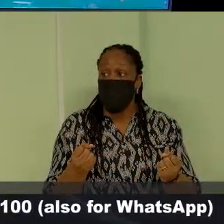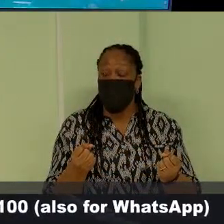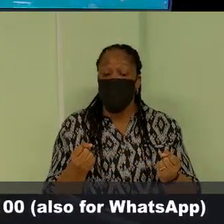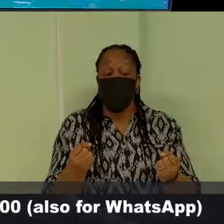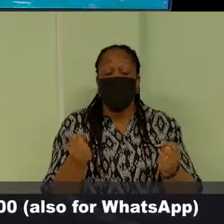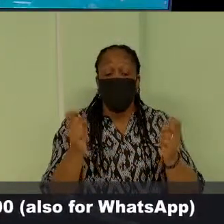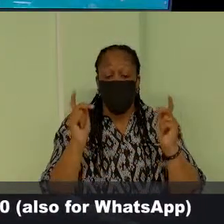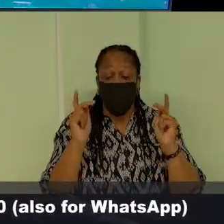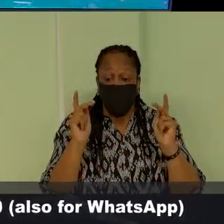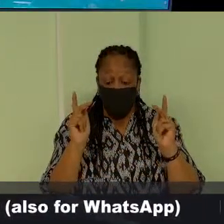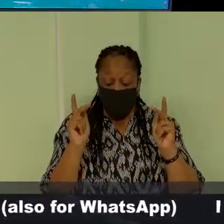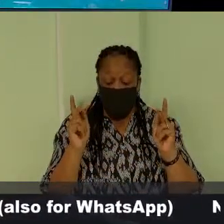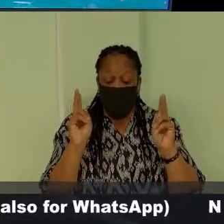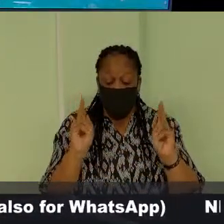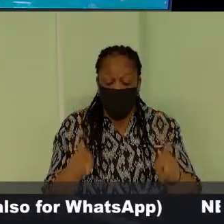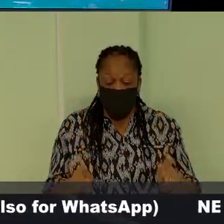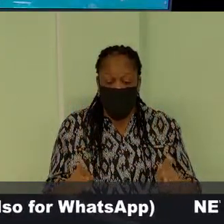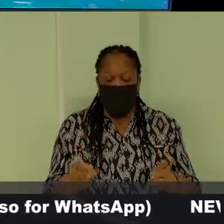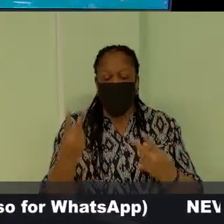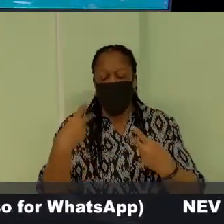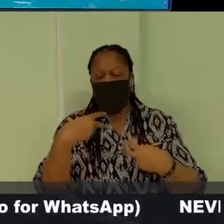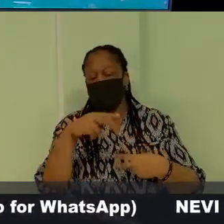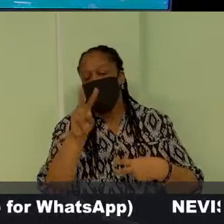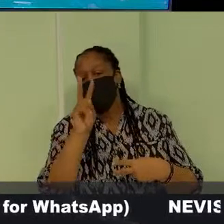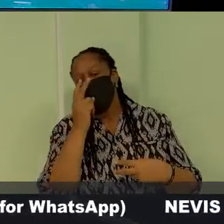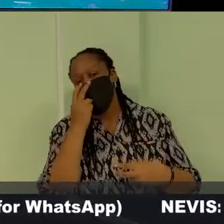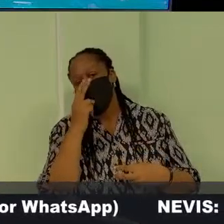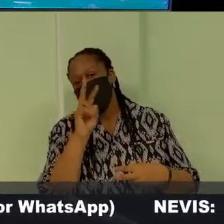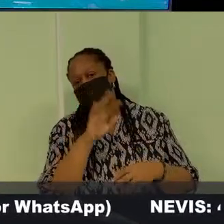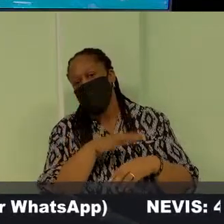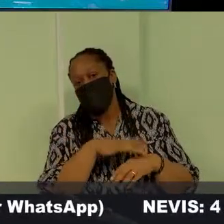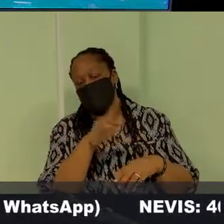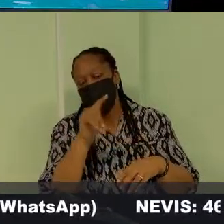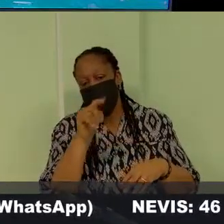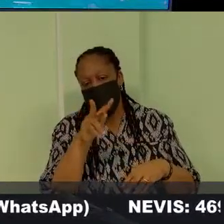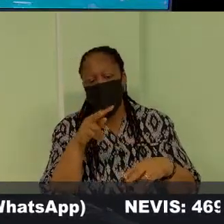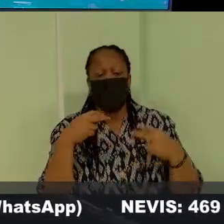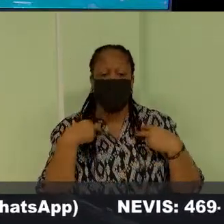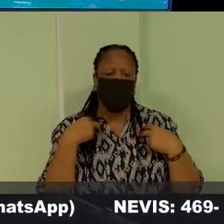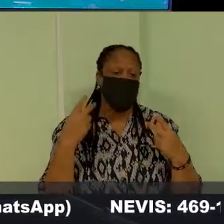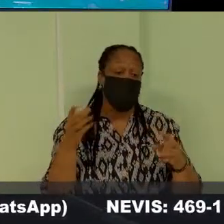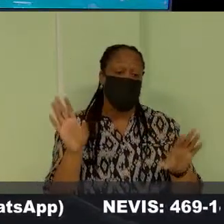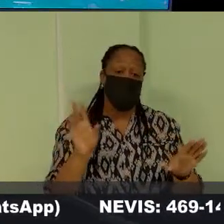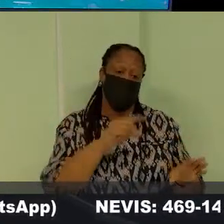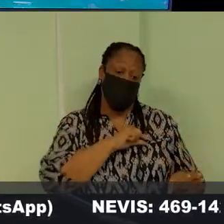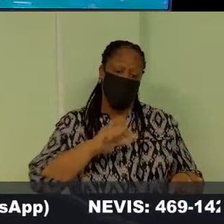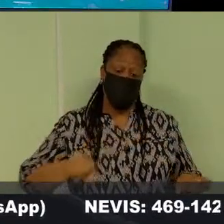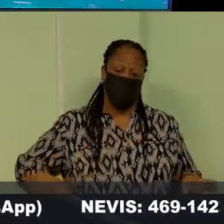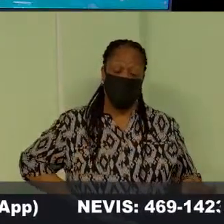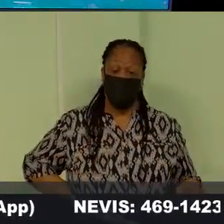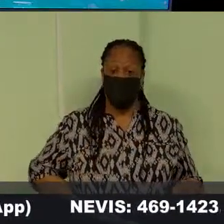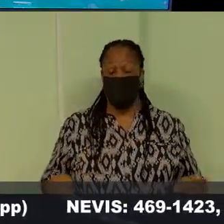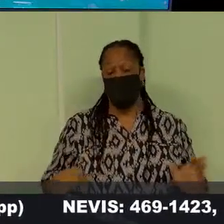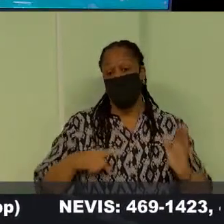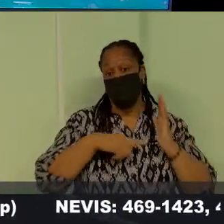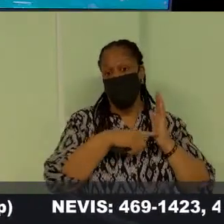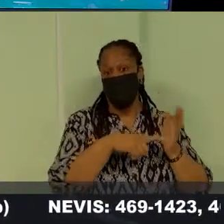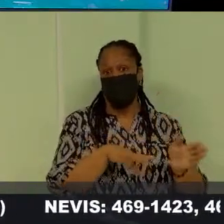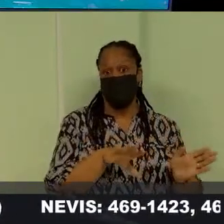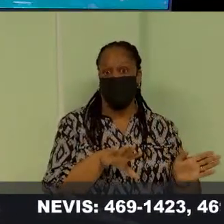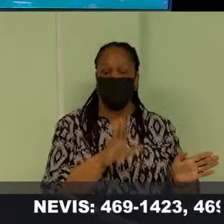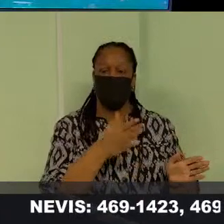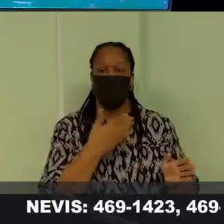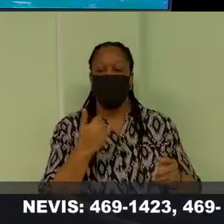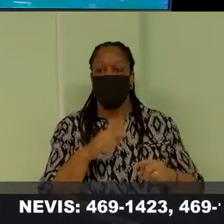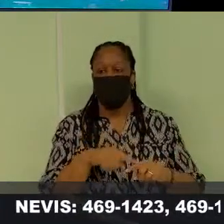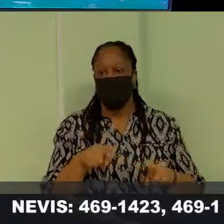than a virtual means of celebration, in terms